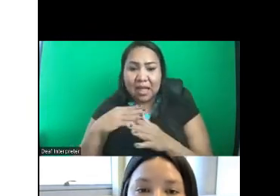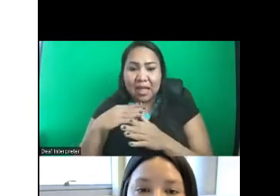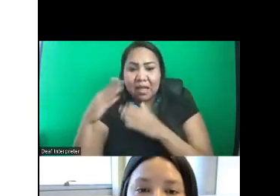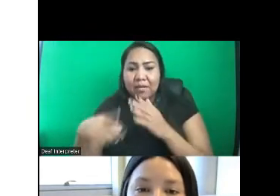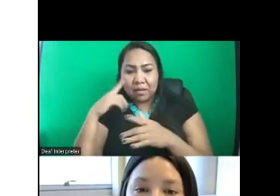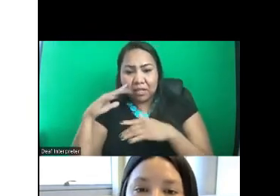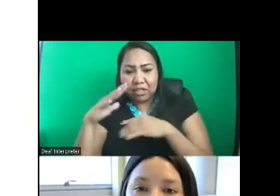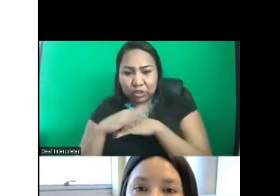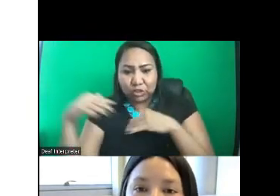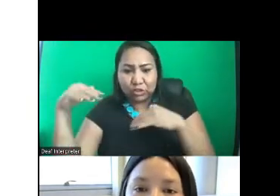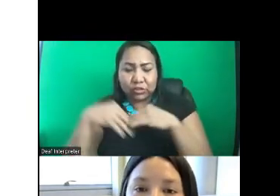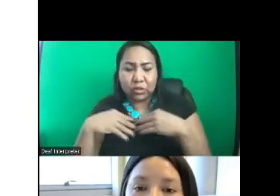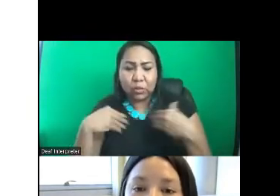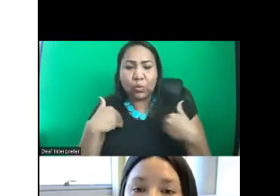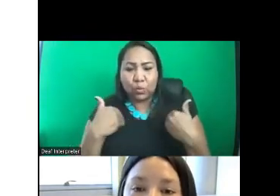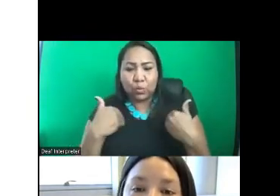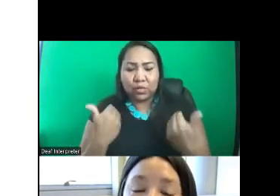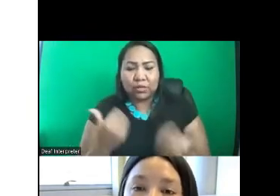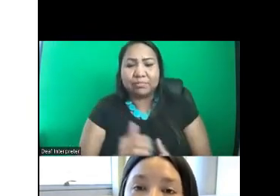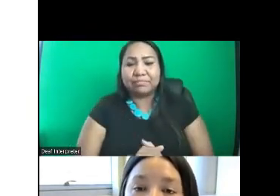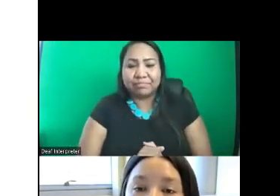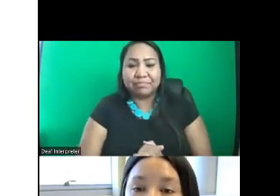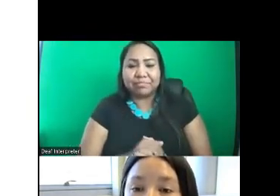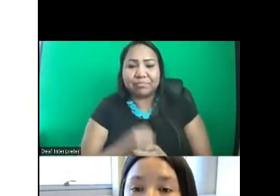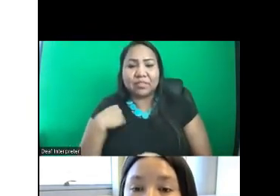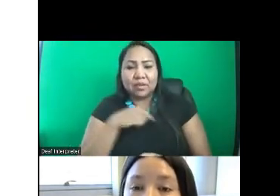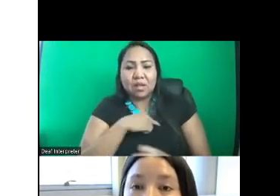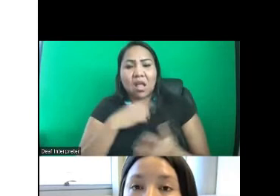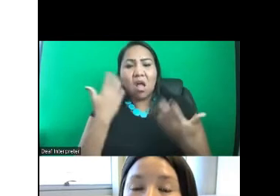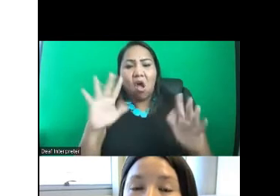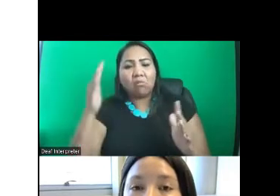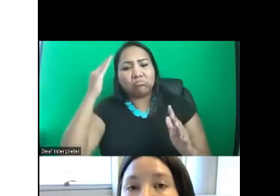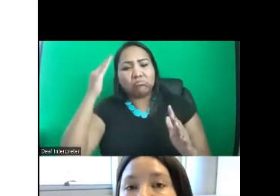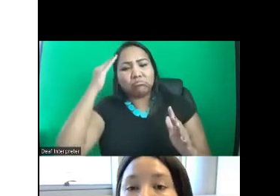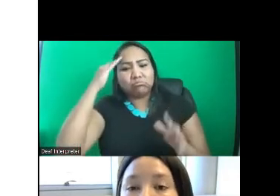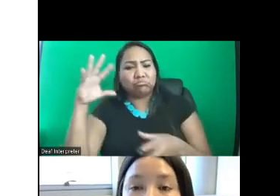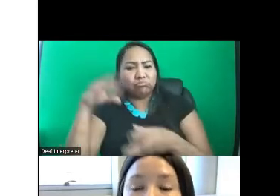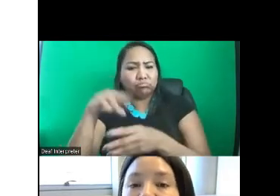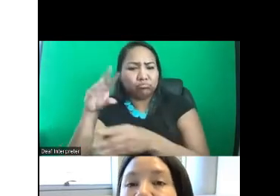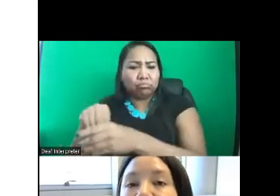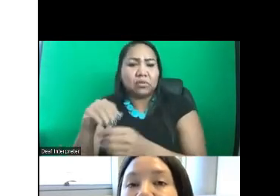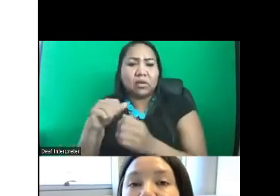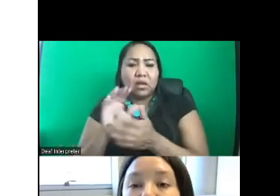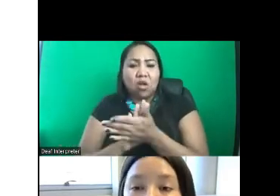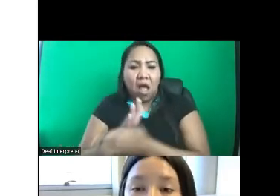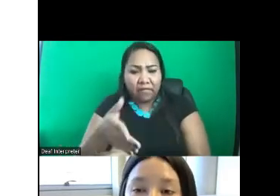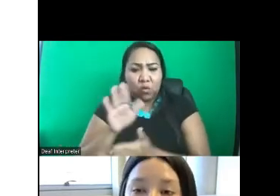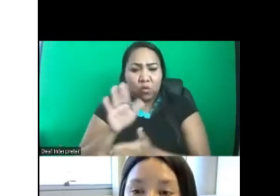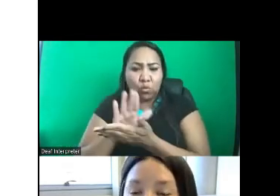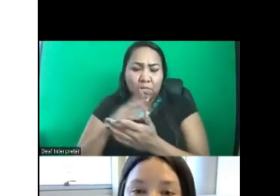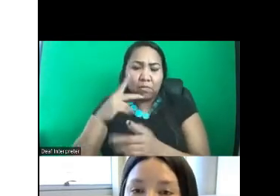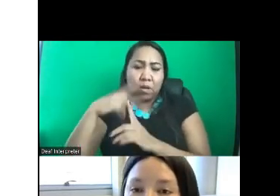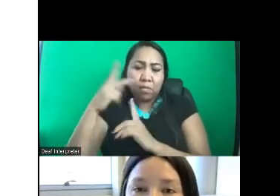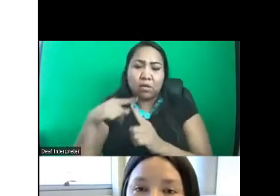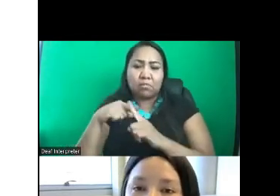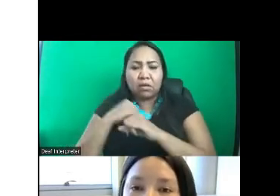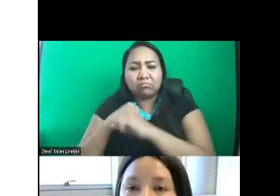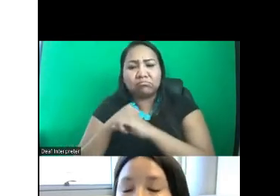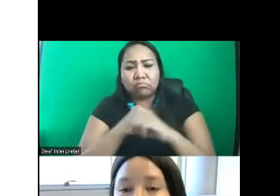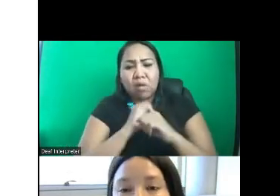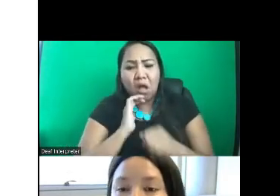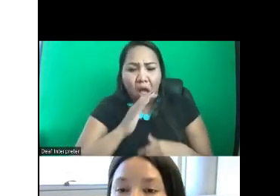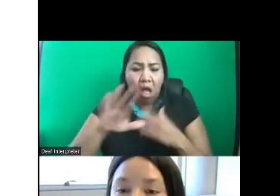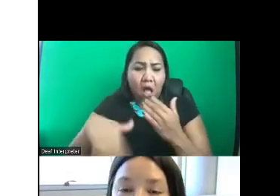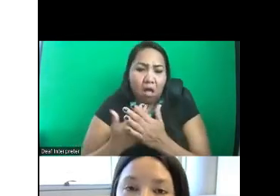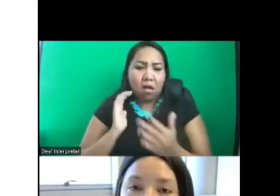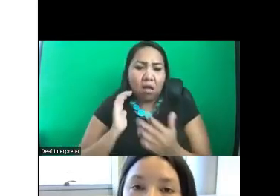So we know that participation in after-school programs is protective for all youth. That includes things like